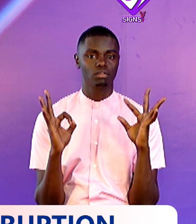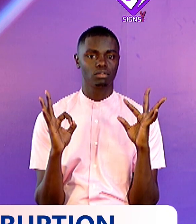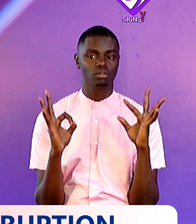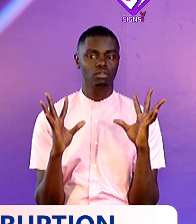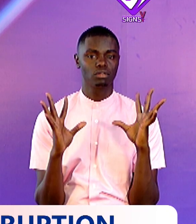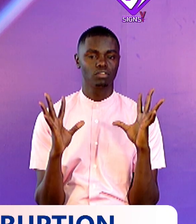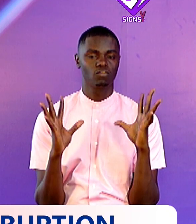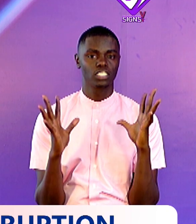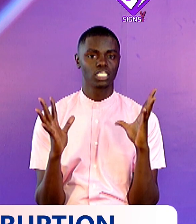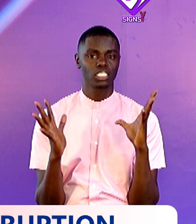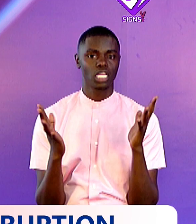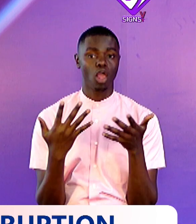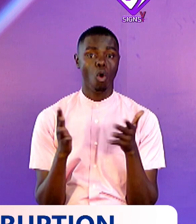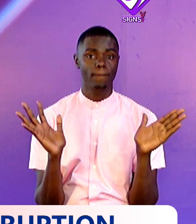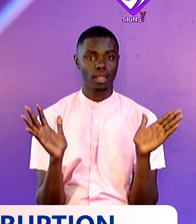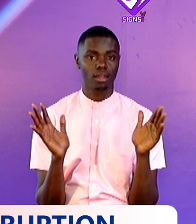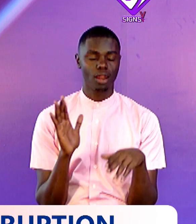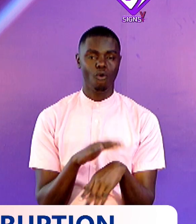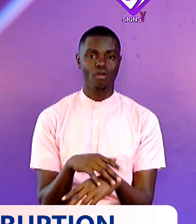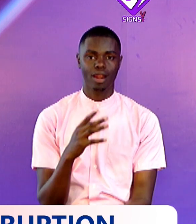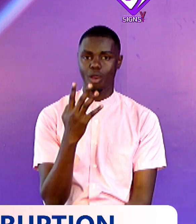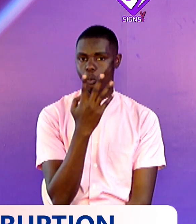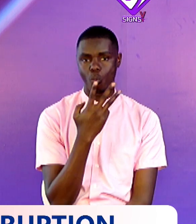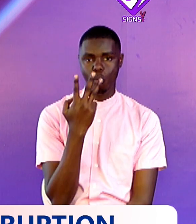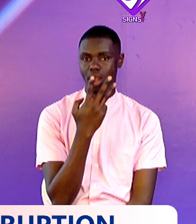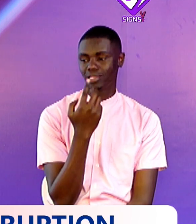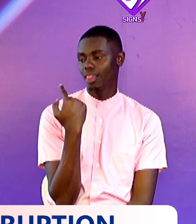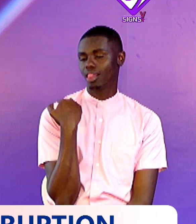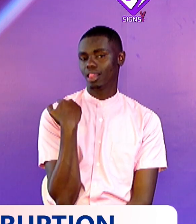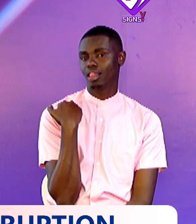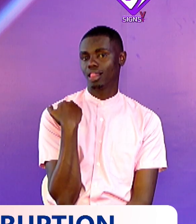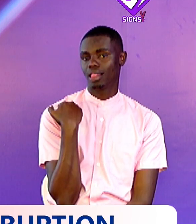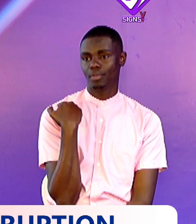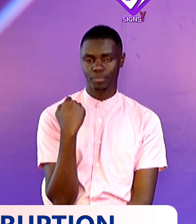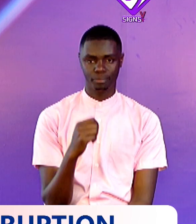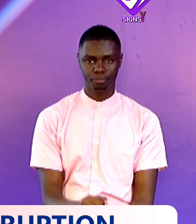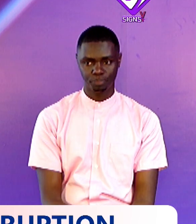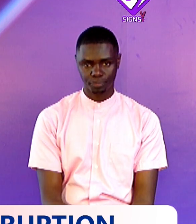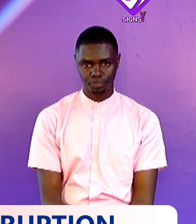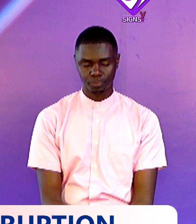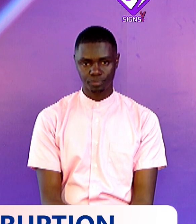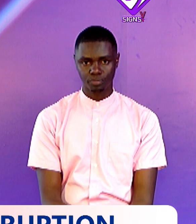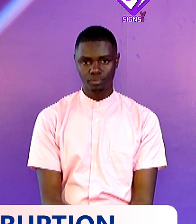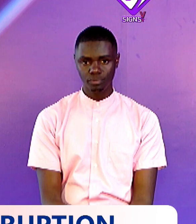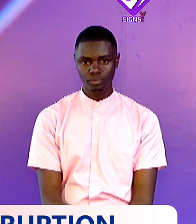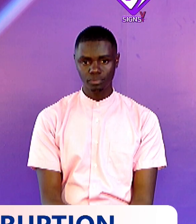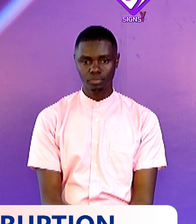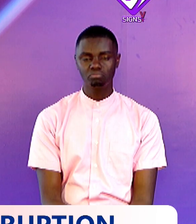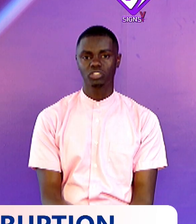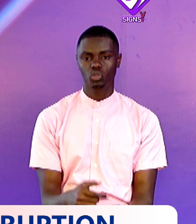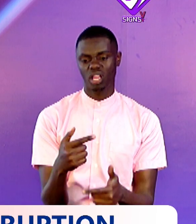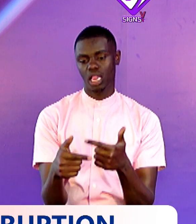niseme opened Yeah. on Wednesday. Oh, yesterday So, by the president. Yes. Yeah. So it is still